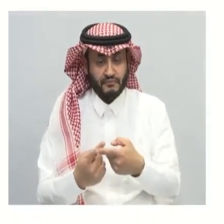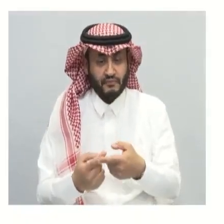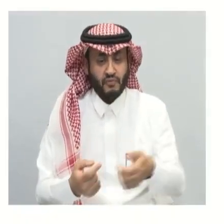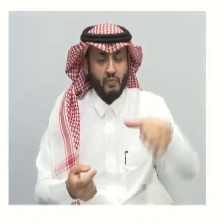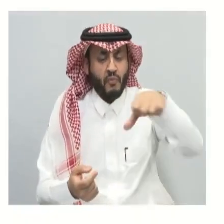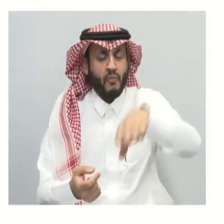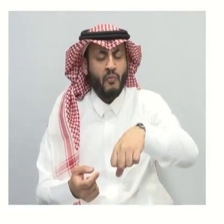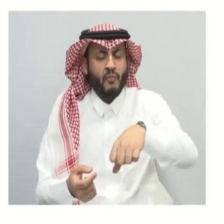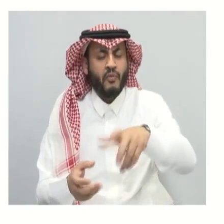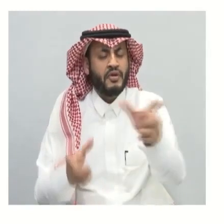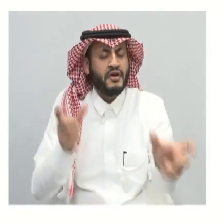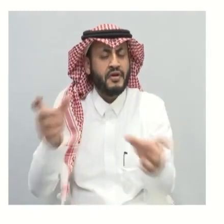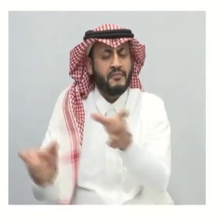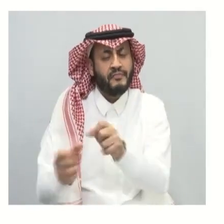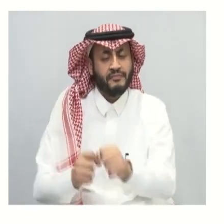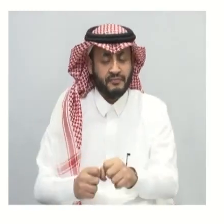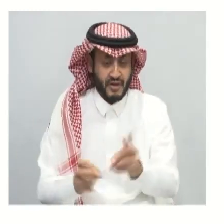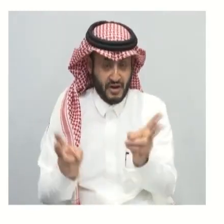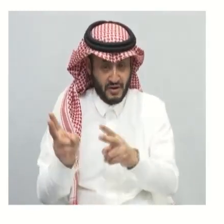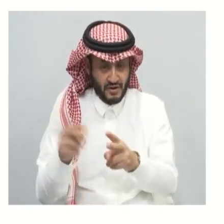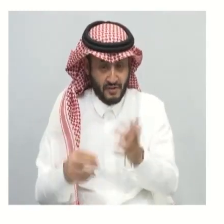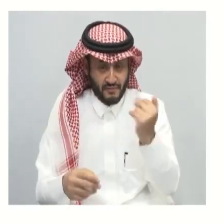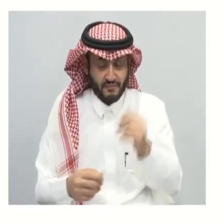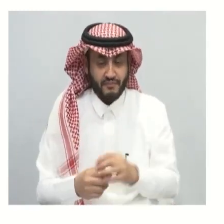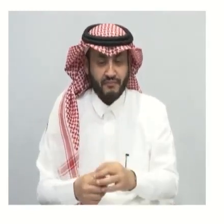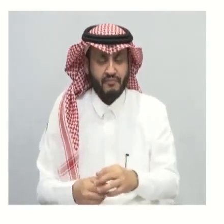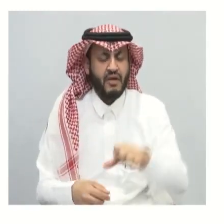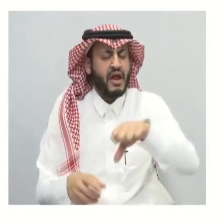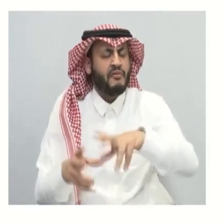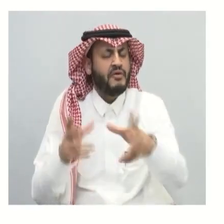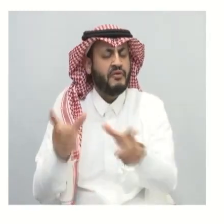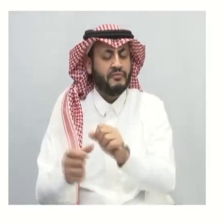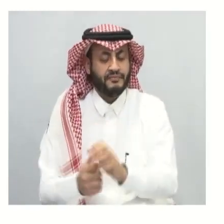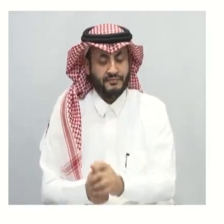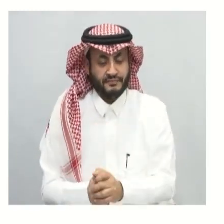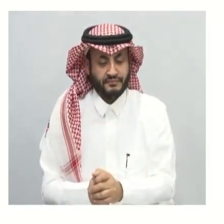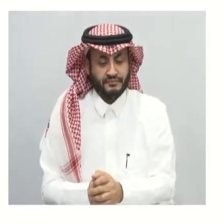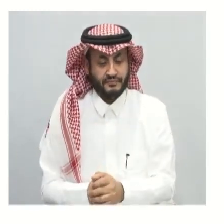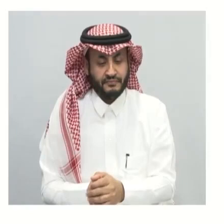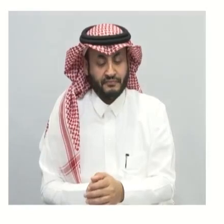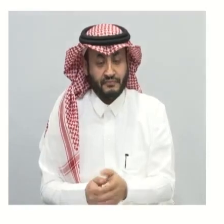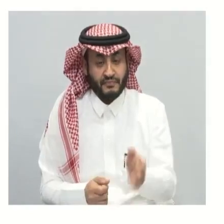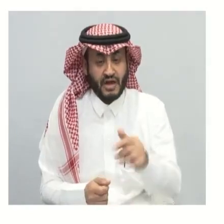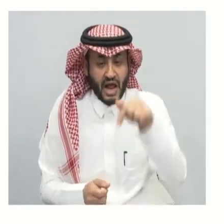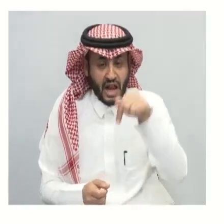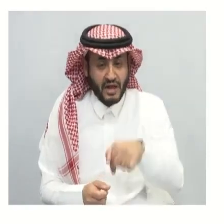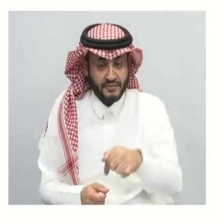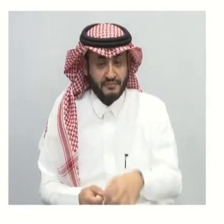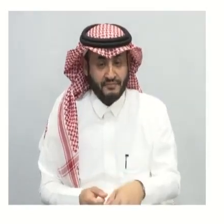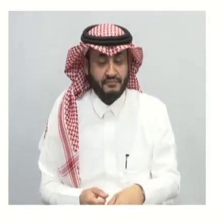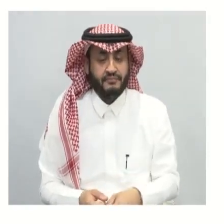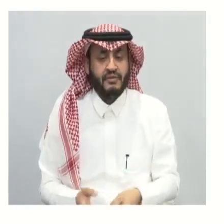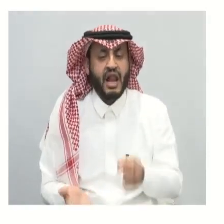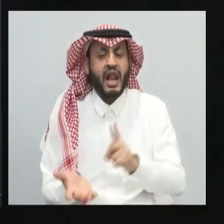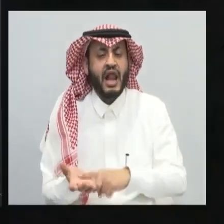Even in the discussion lessons, what could go wrong with the items? Need to be done.